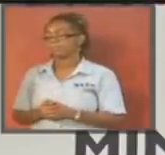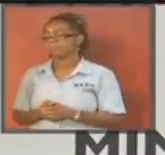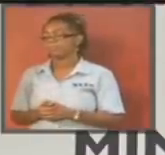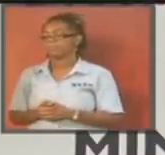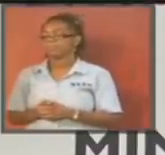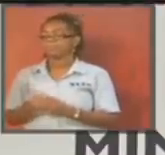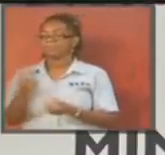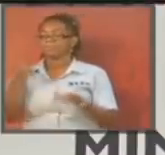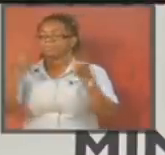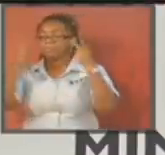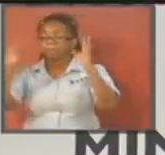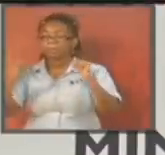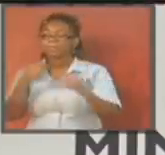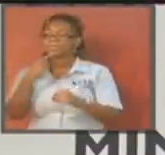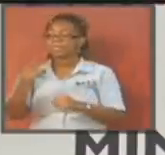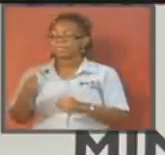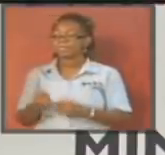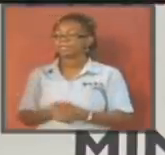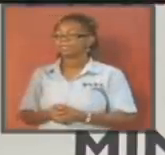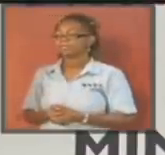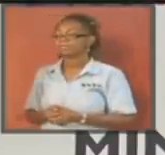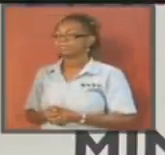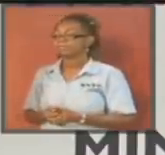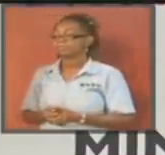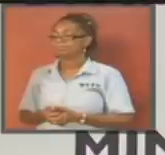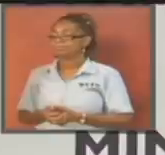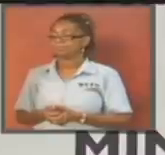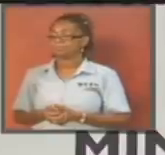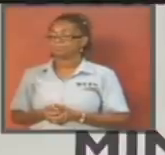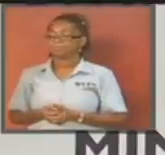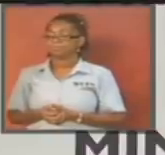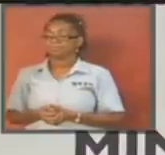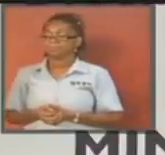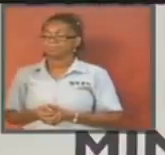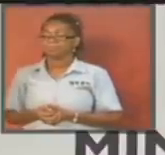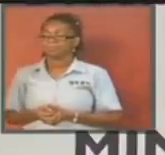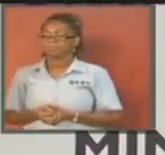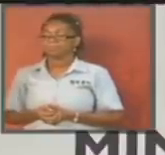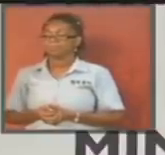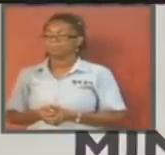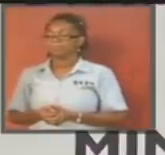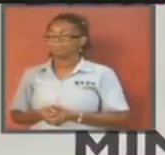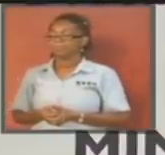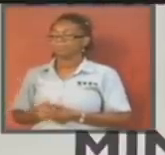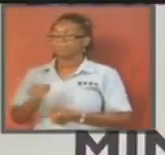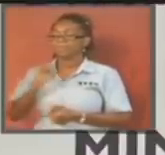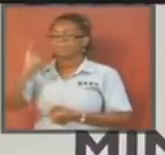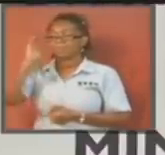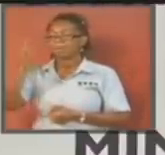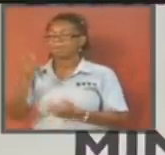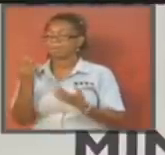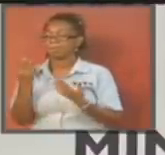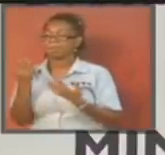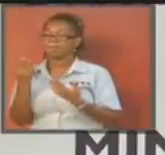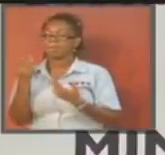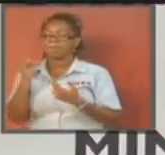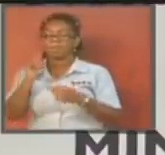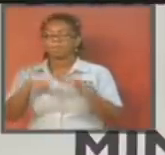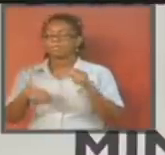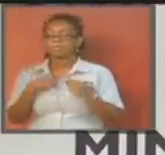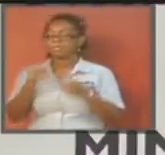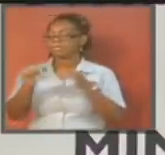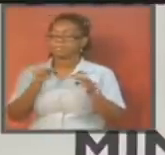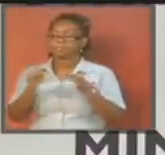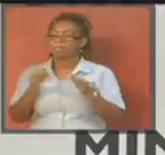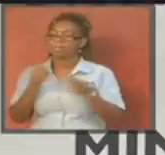Minister. In terms of, I wouldn't want to even garner a guess into the Honorable Prime Minister's comment. To be honest, I think he was speaking